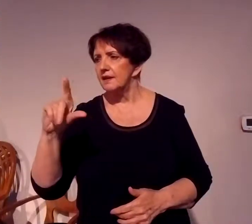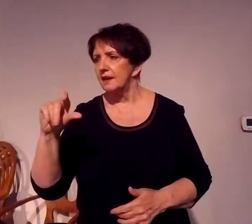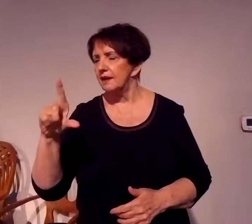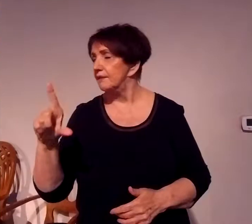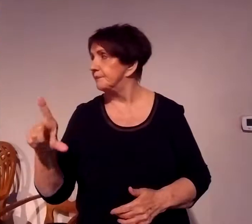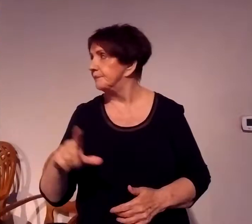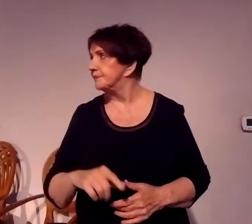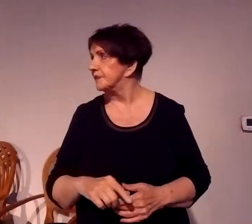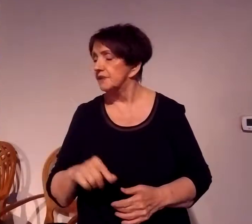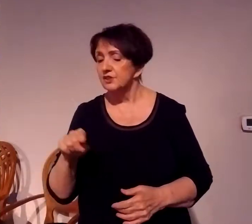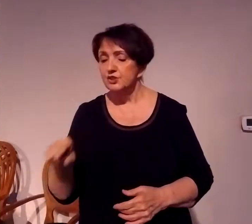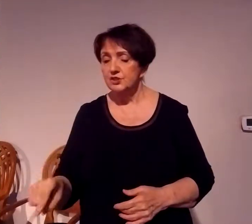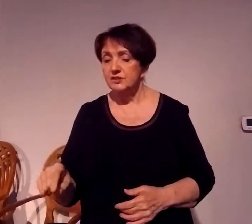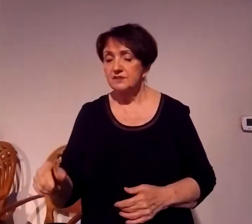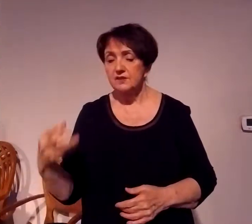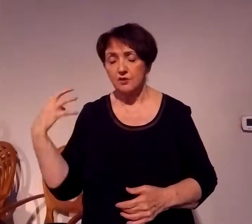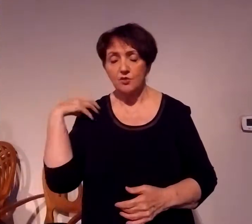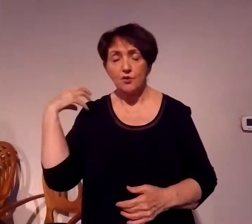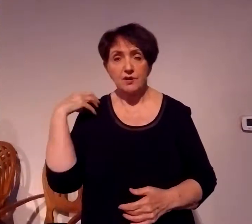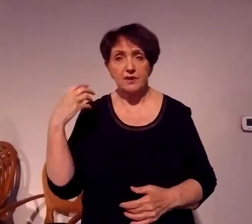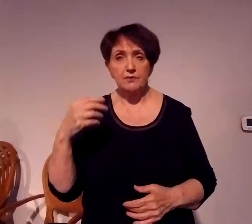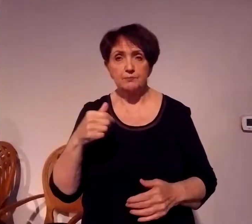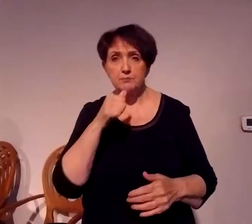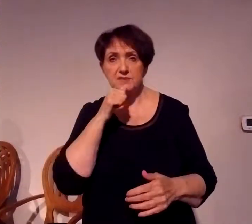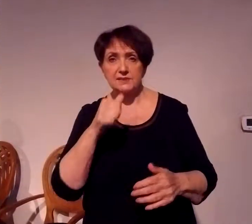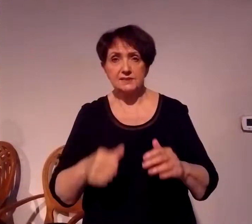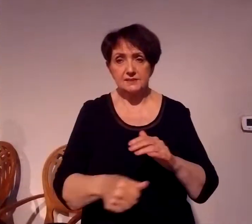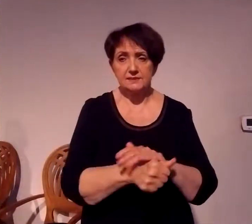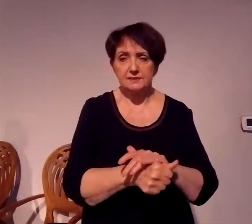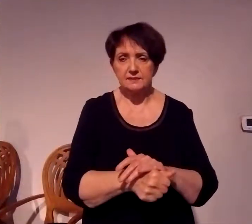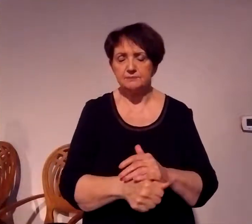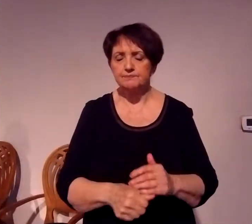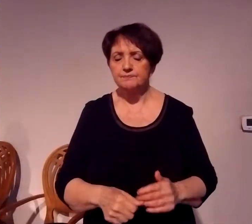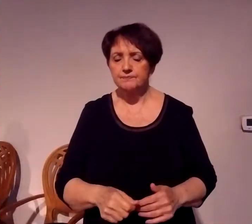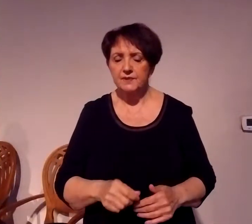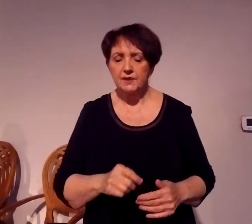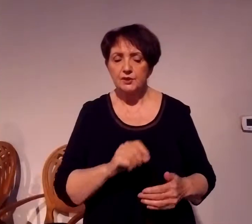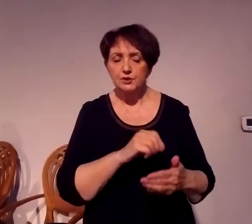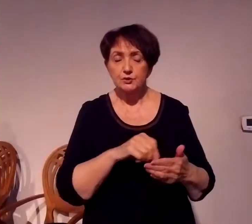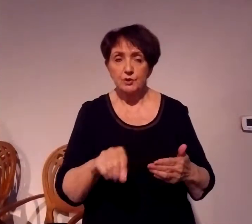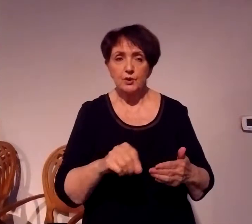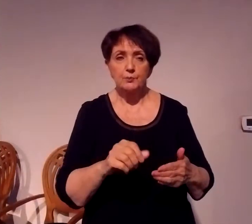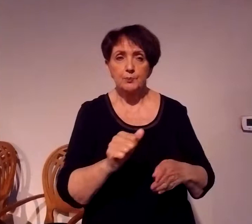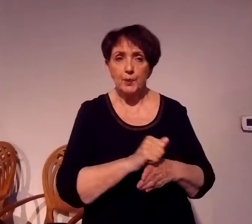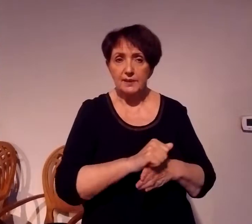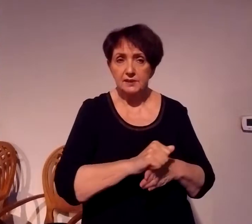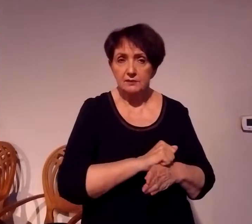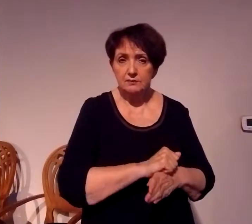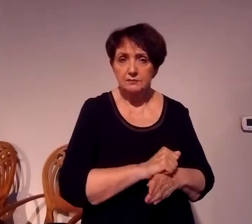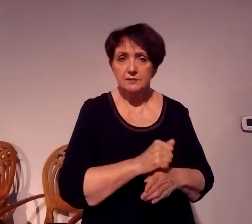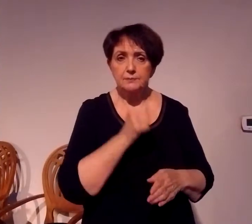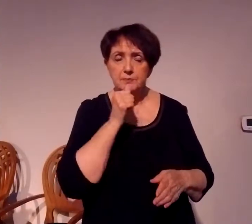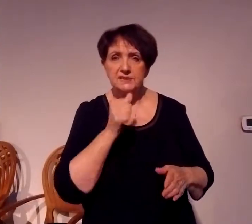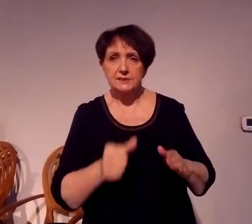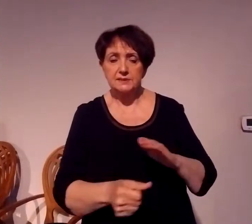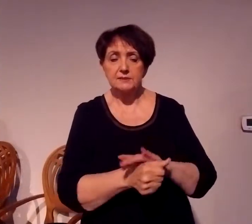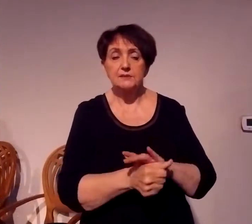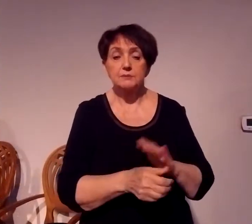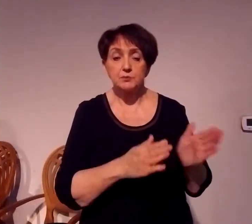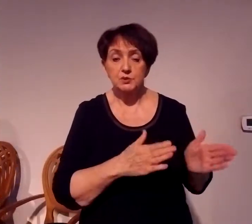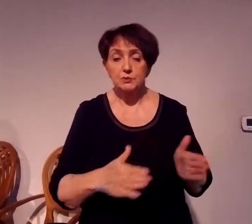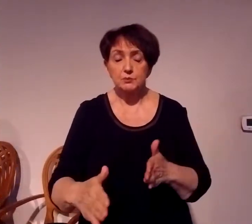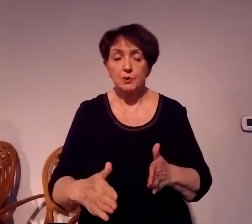premier authority on mysticism. And she has a book that she wrote called Practical Mysticism, and she was prepared to publish it on